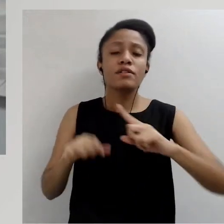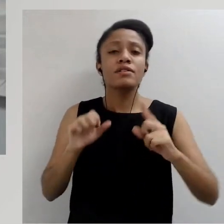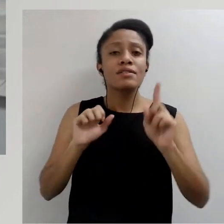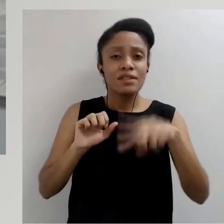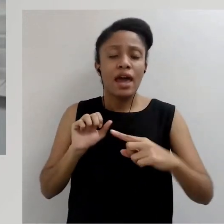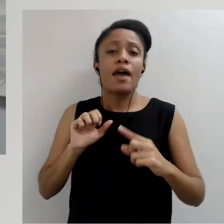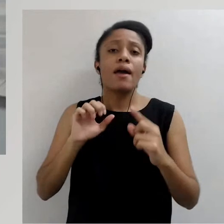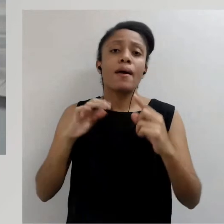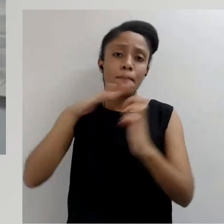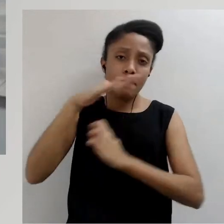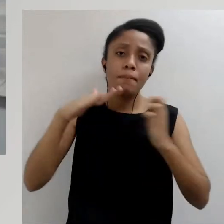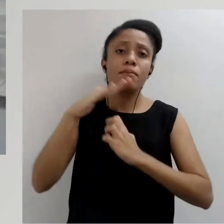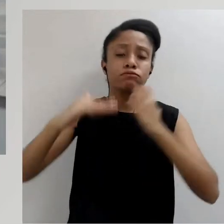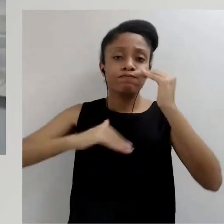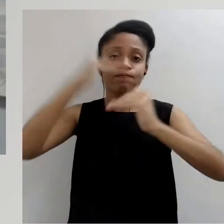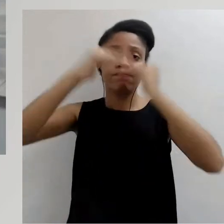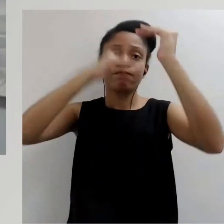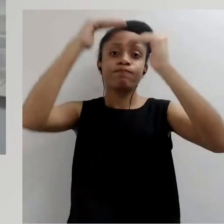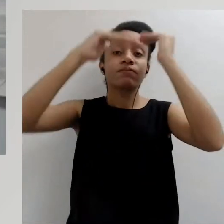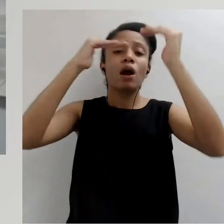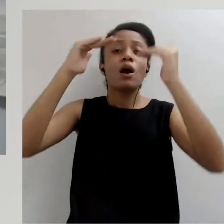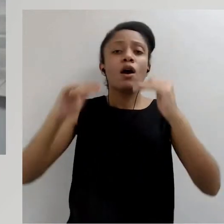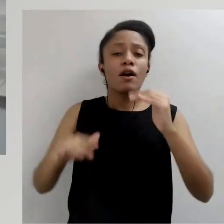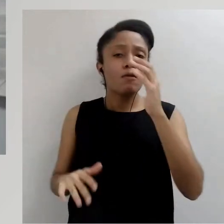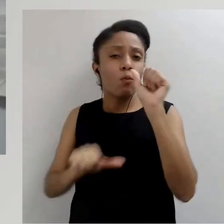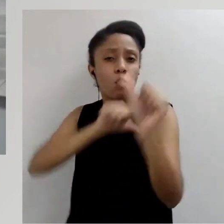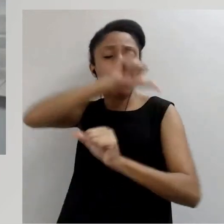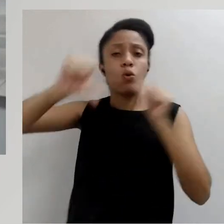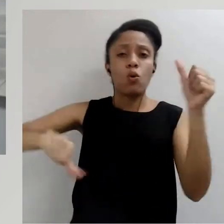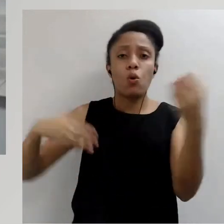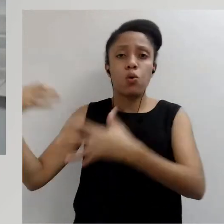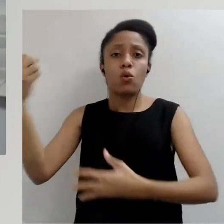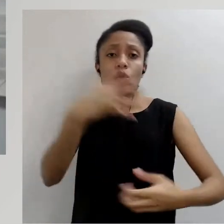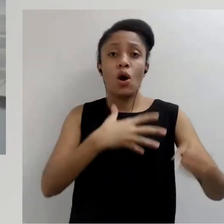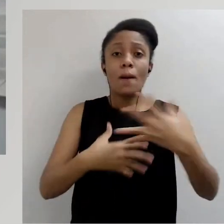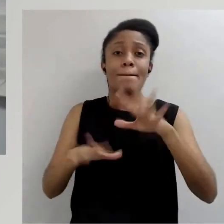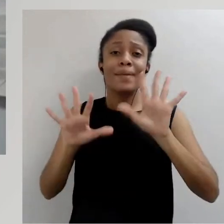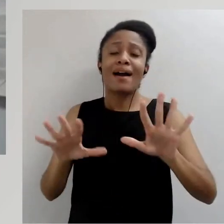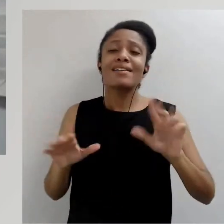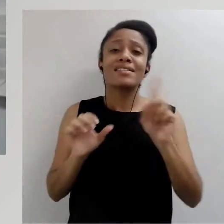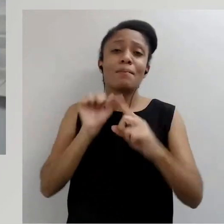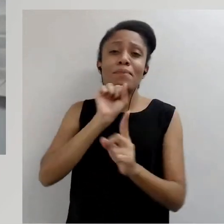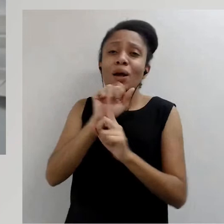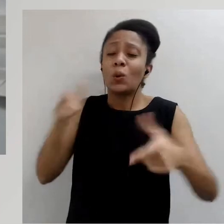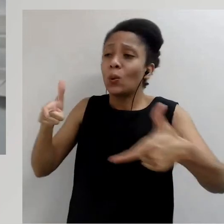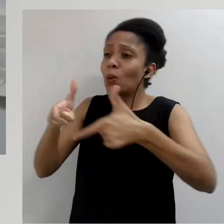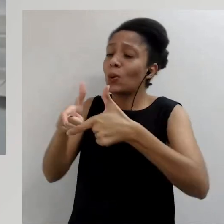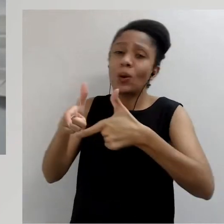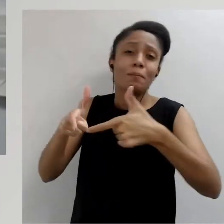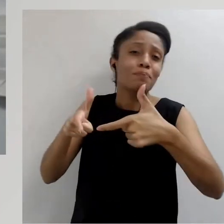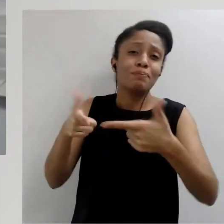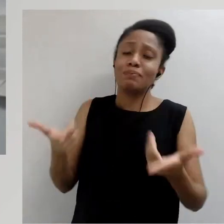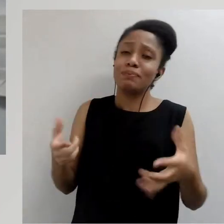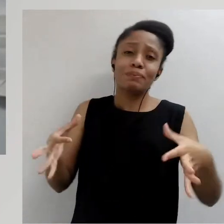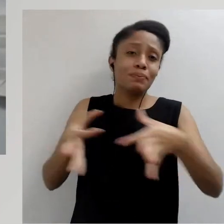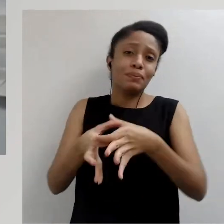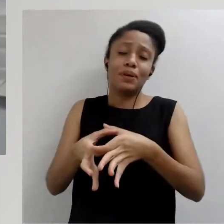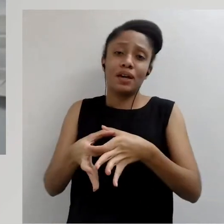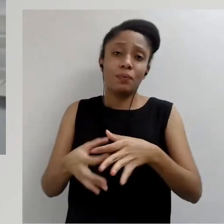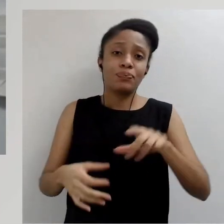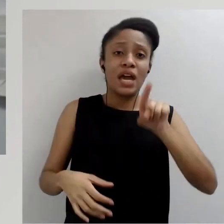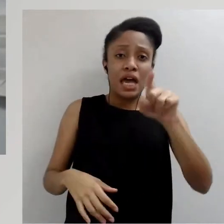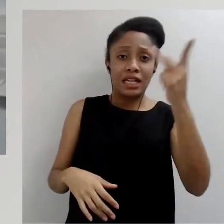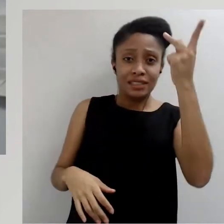innovative company, but we have a small market. We are inserted in the state of Espírito Santo in a small market, although